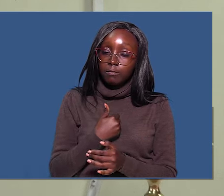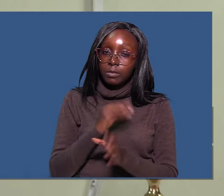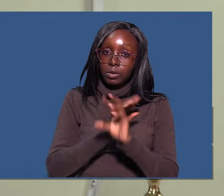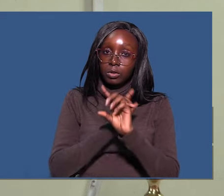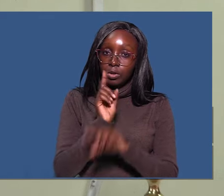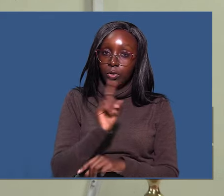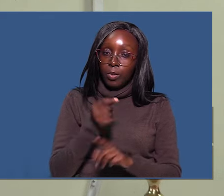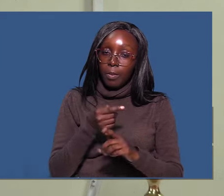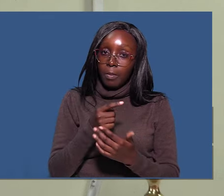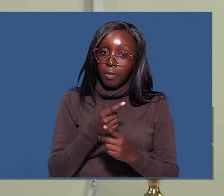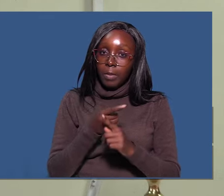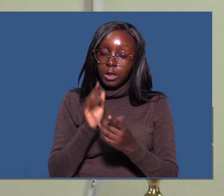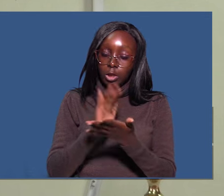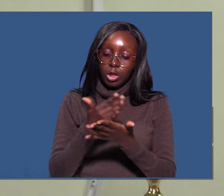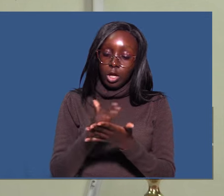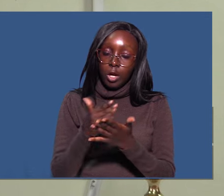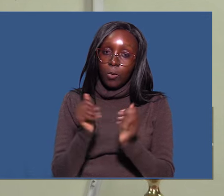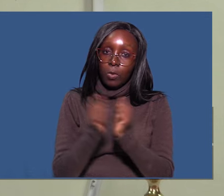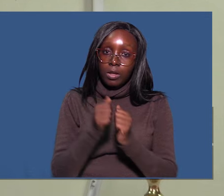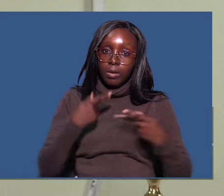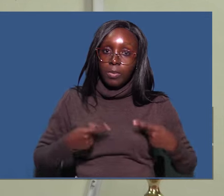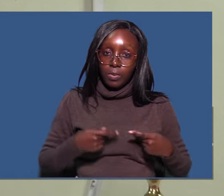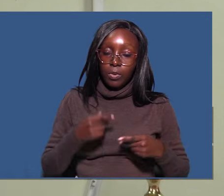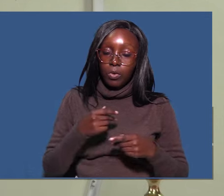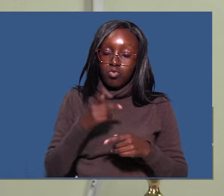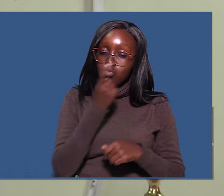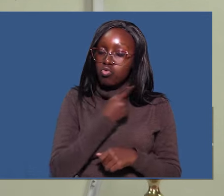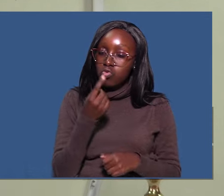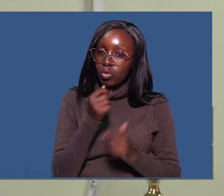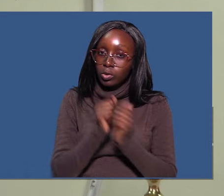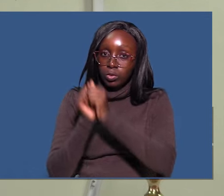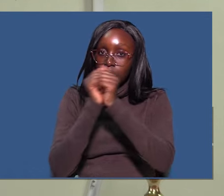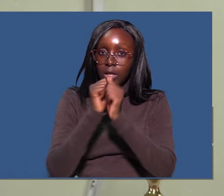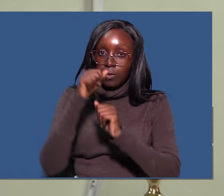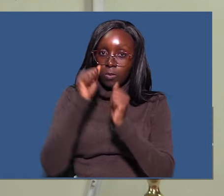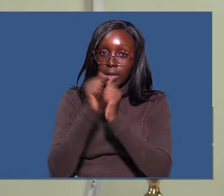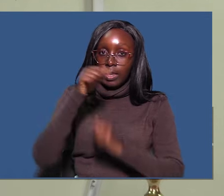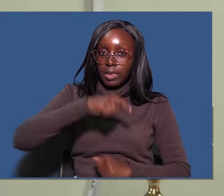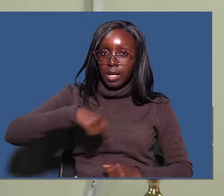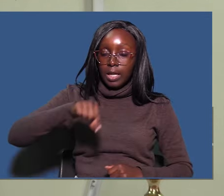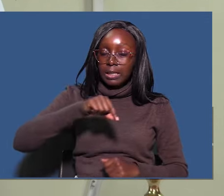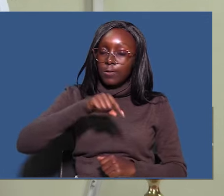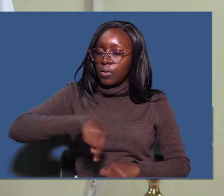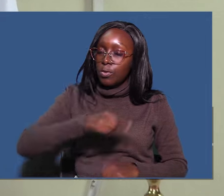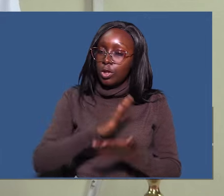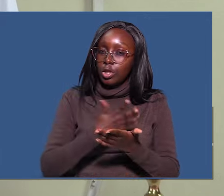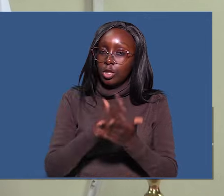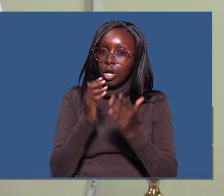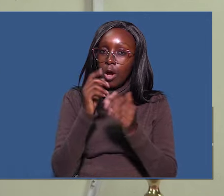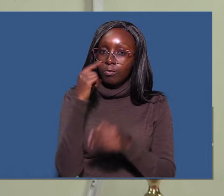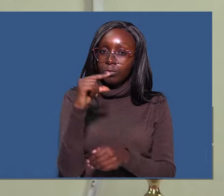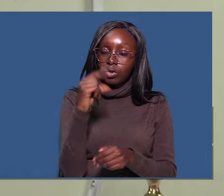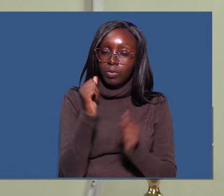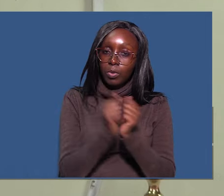also share it with those that are within our network, that are within our contact. Who do we share